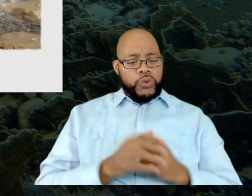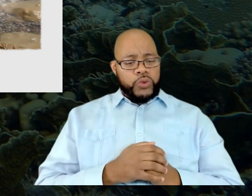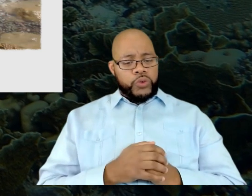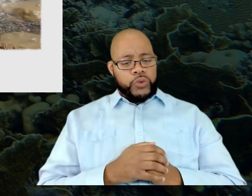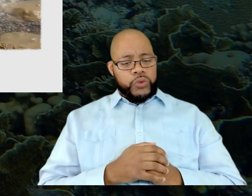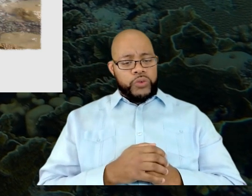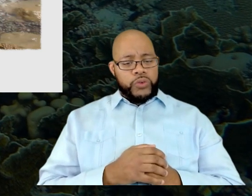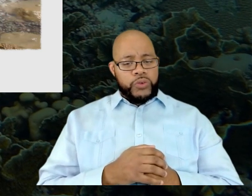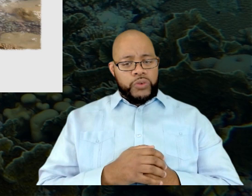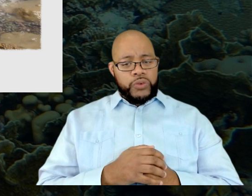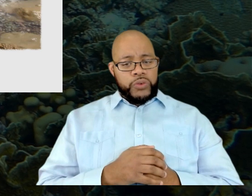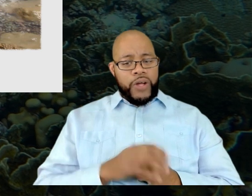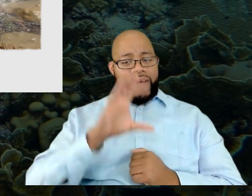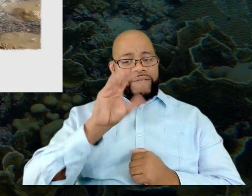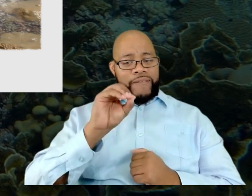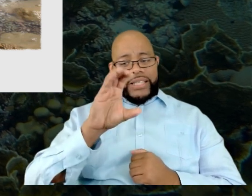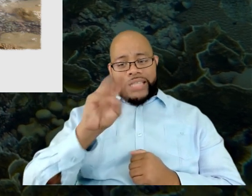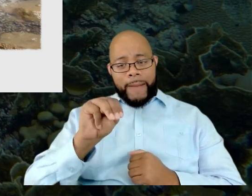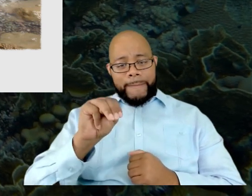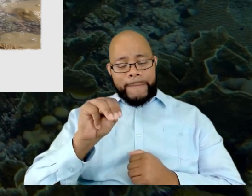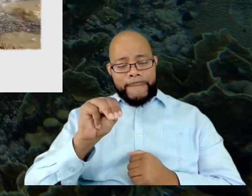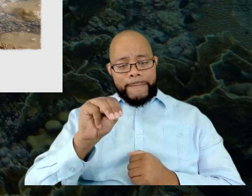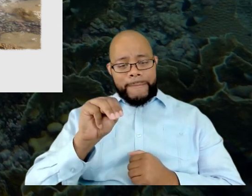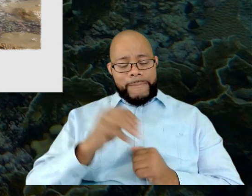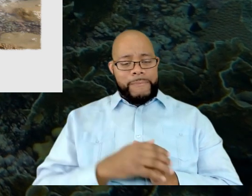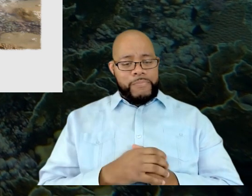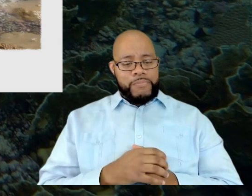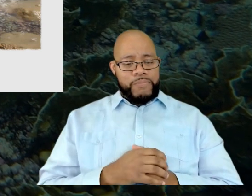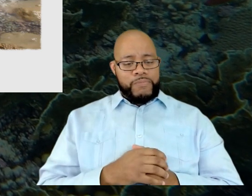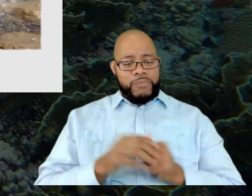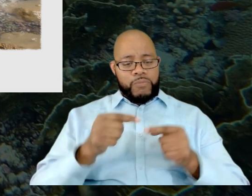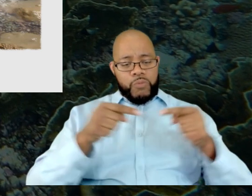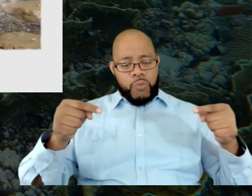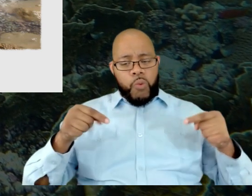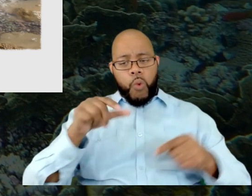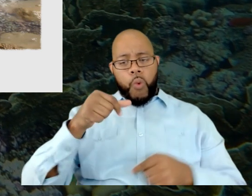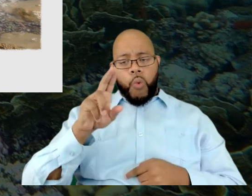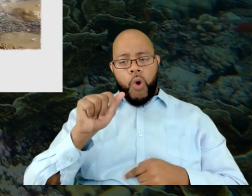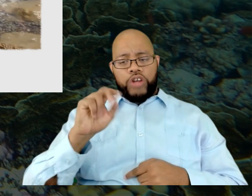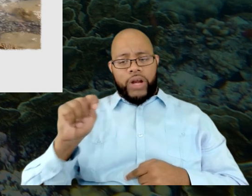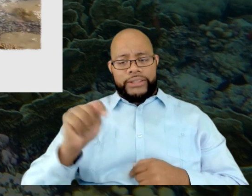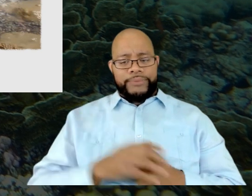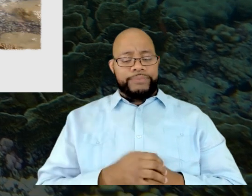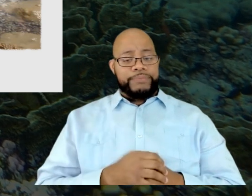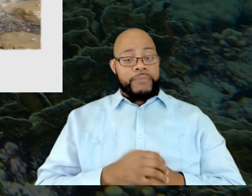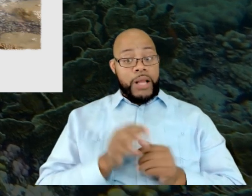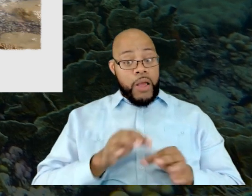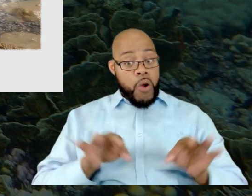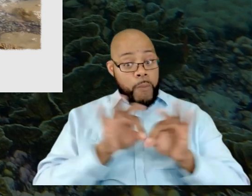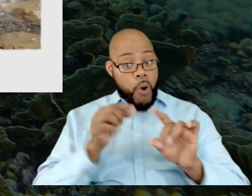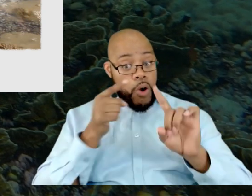50 centimeter by 50 centimeter quadrat. The key and the goal